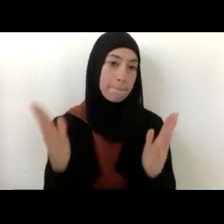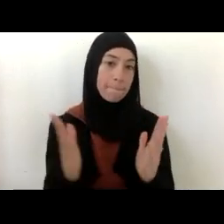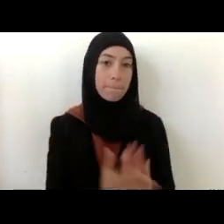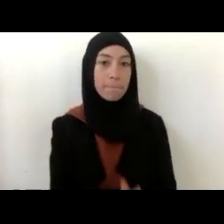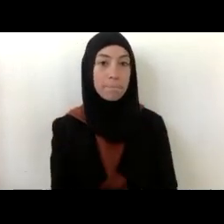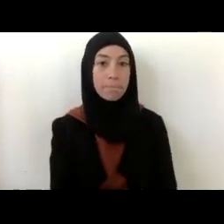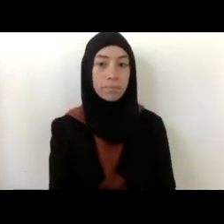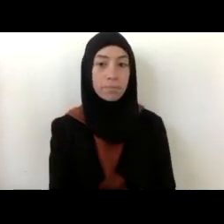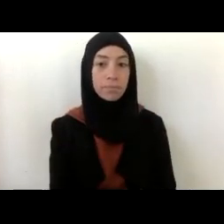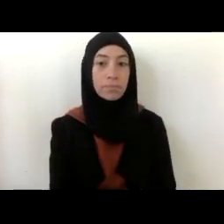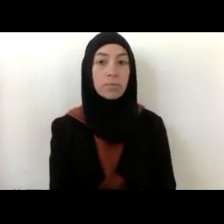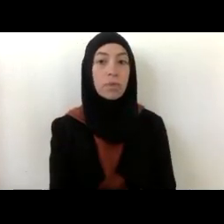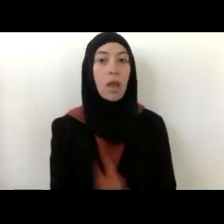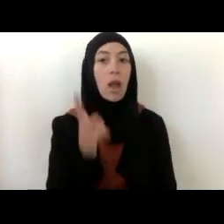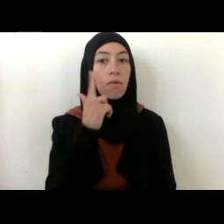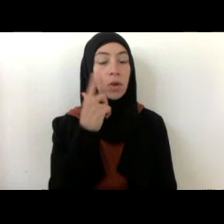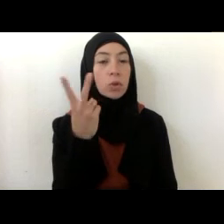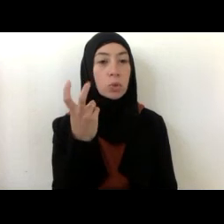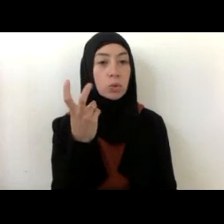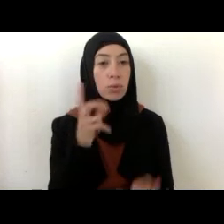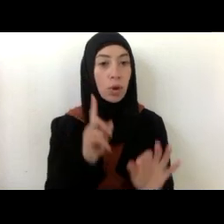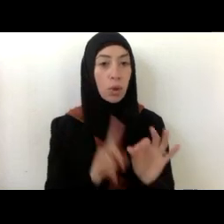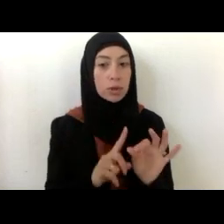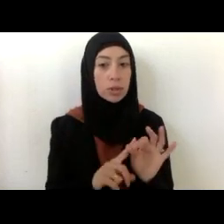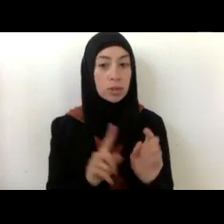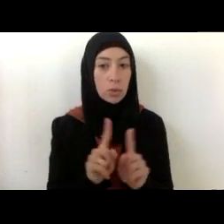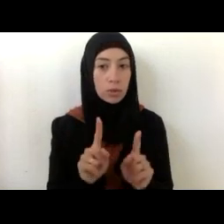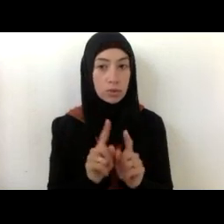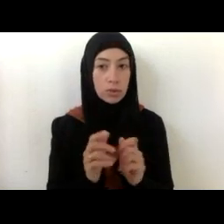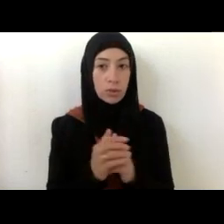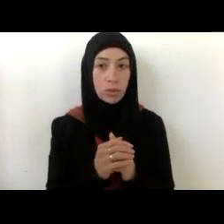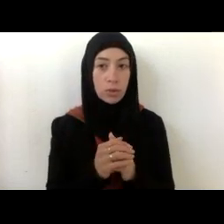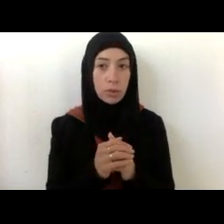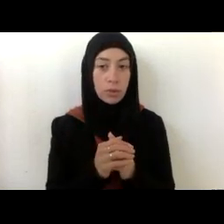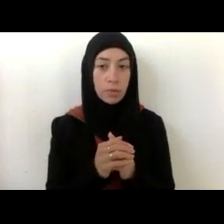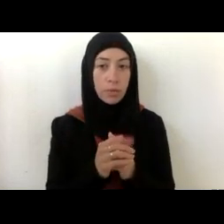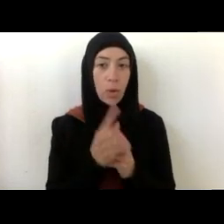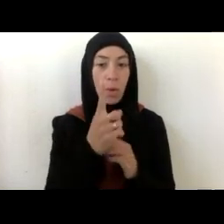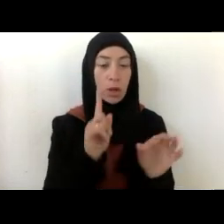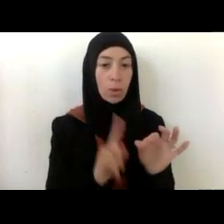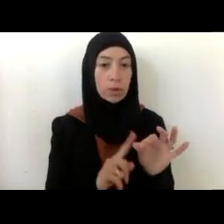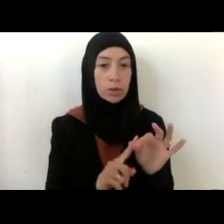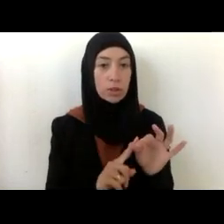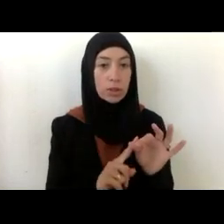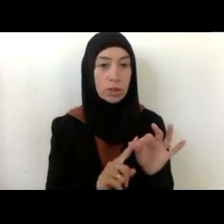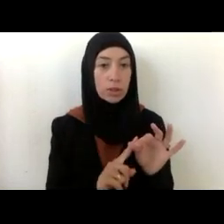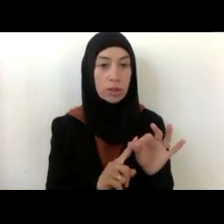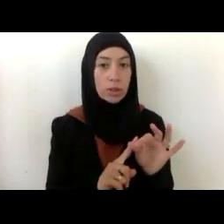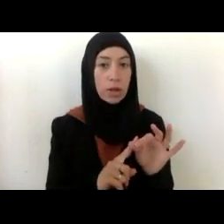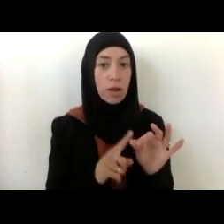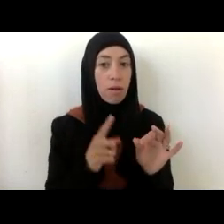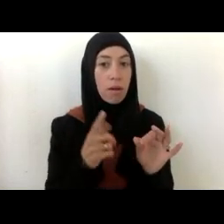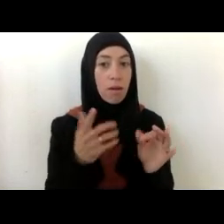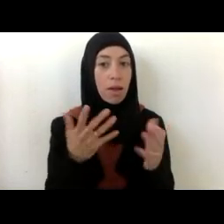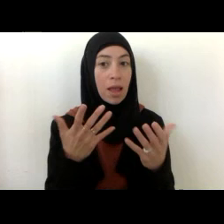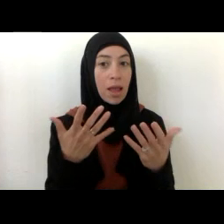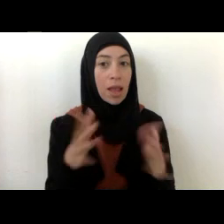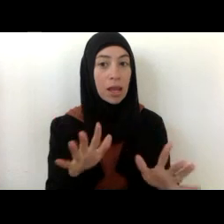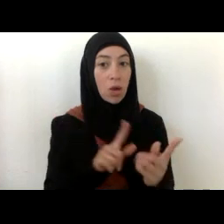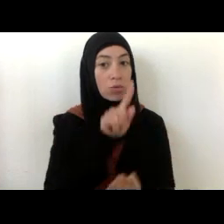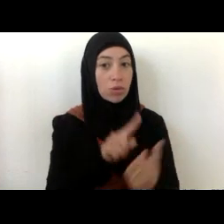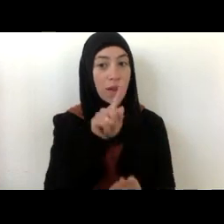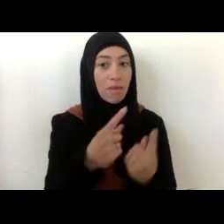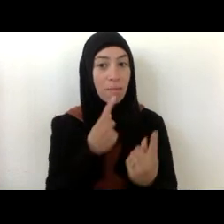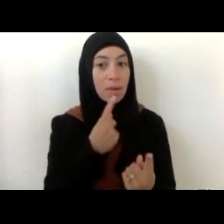just noticed 2 more questions in the chat. One of the questions is, has there been any consultation